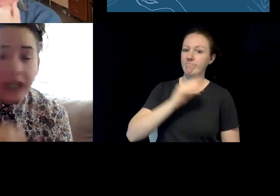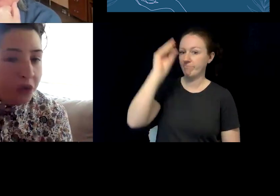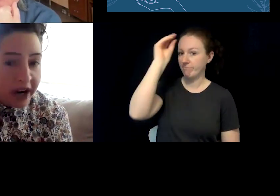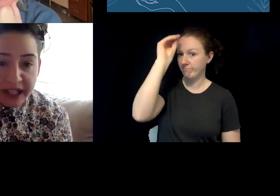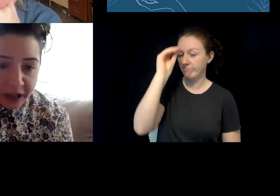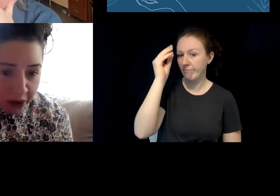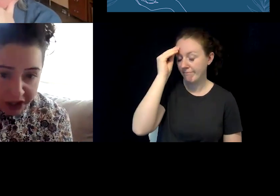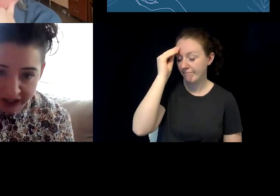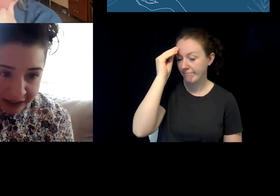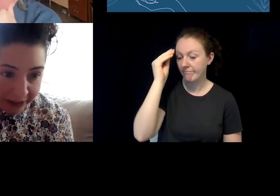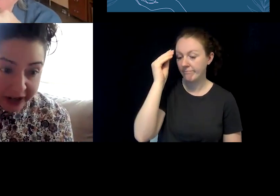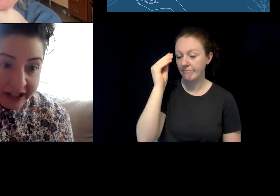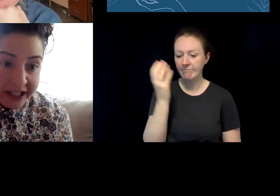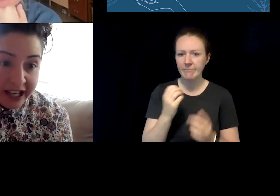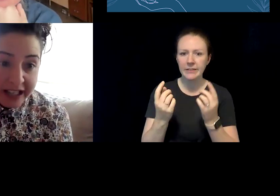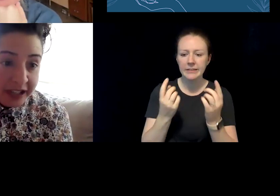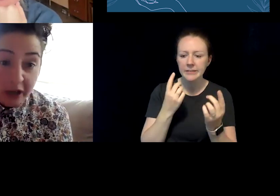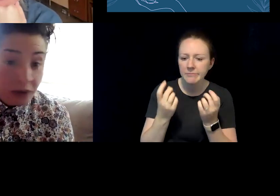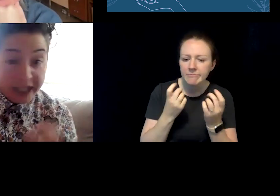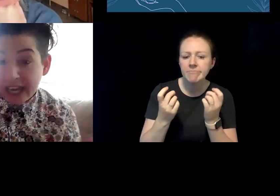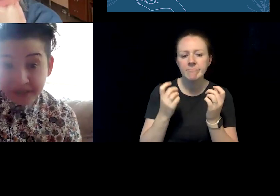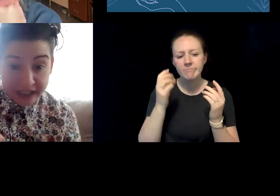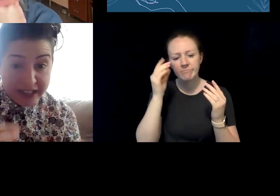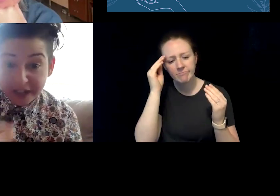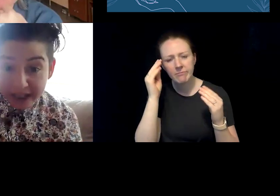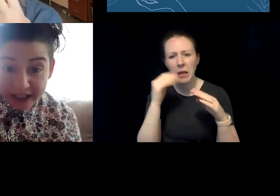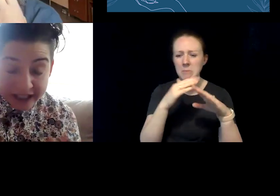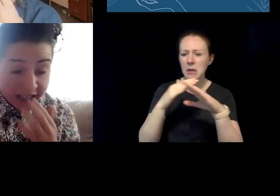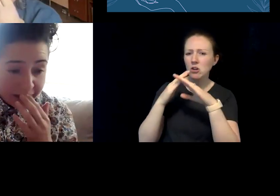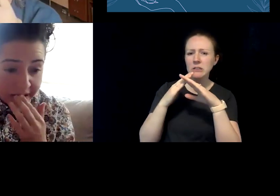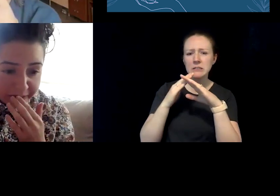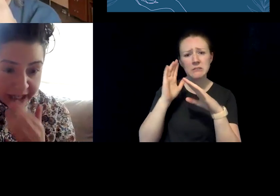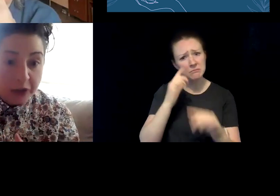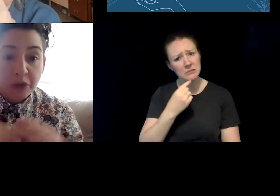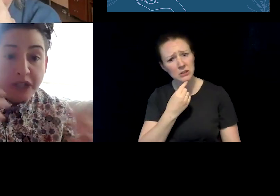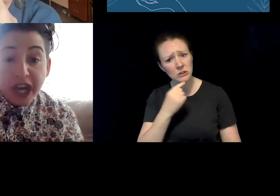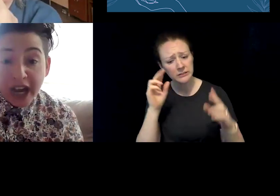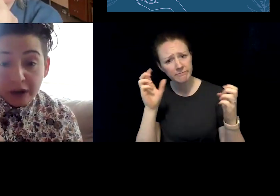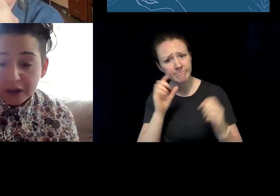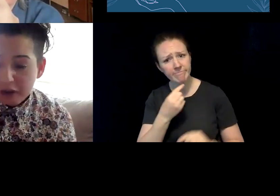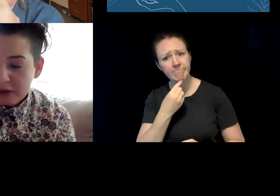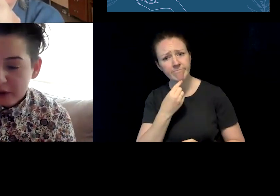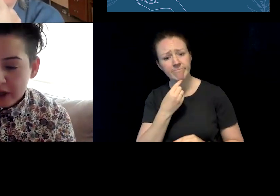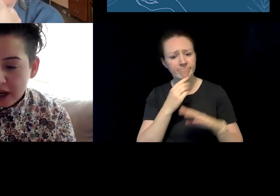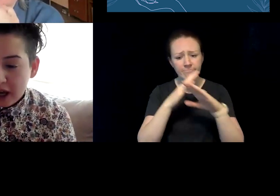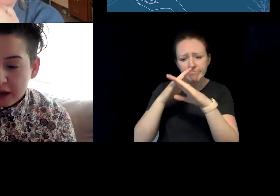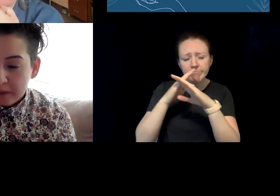thinking about inquiries and questions and barriers that are quite heavy and serious but being able to reach out